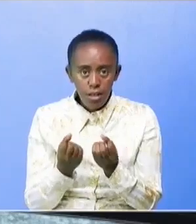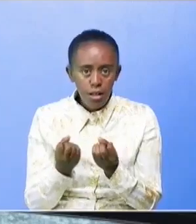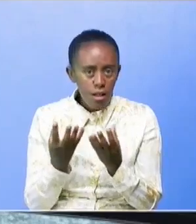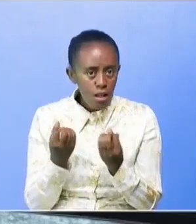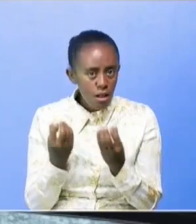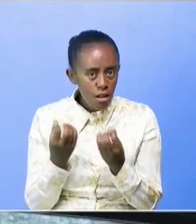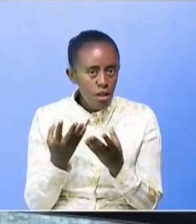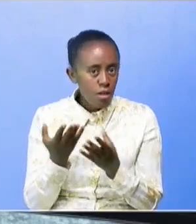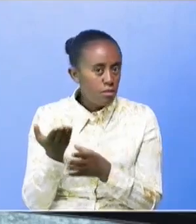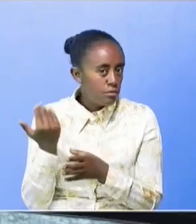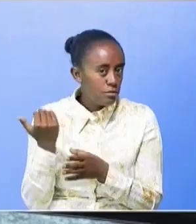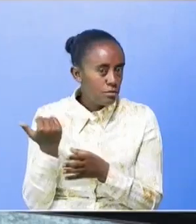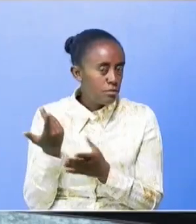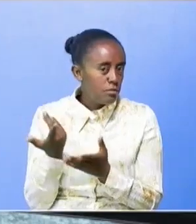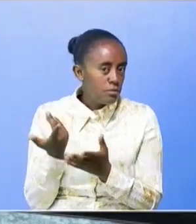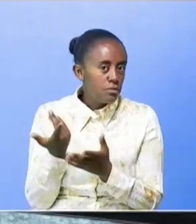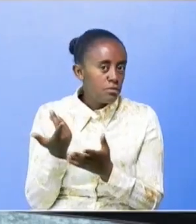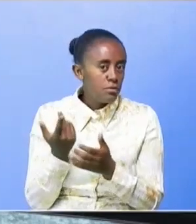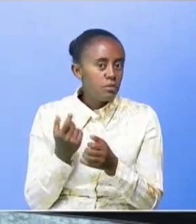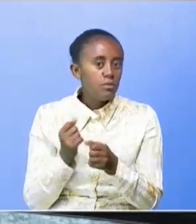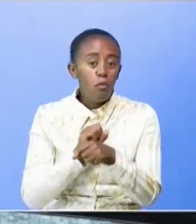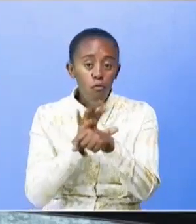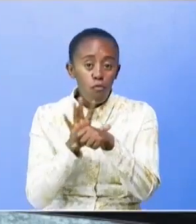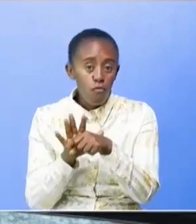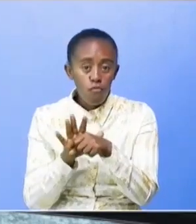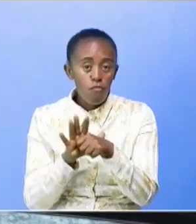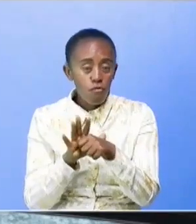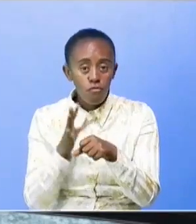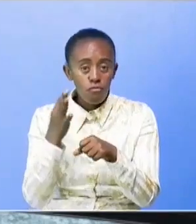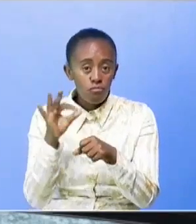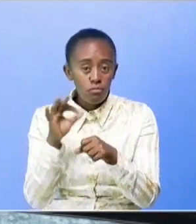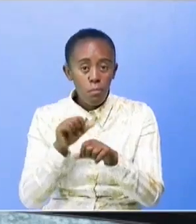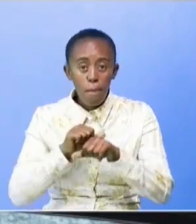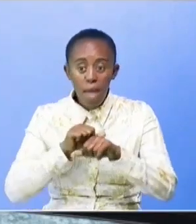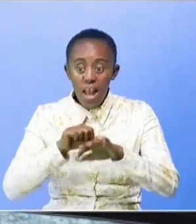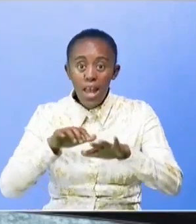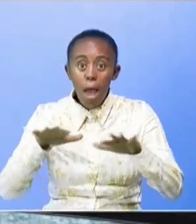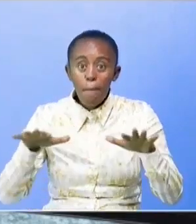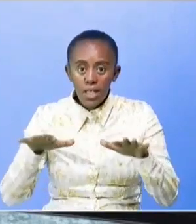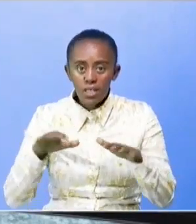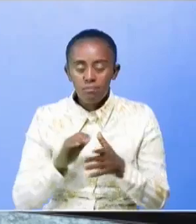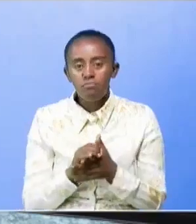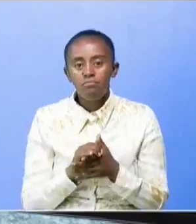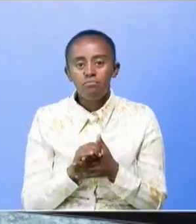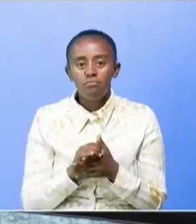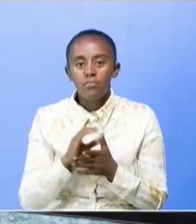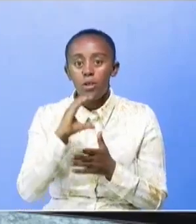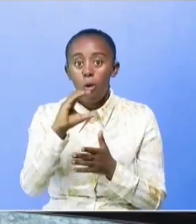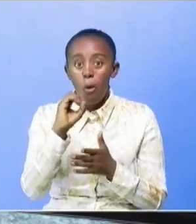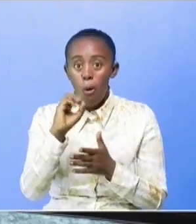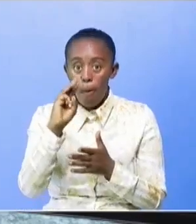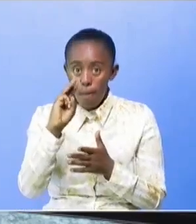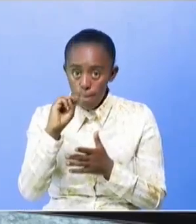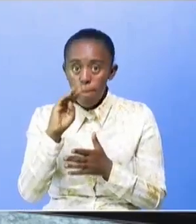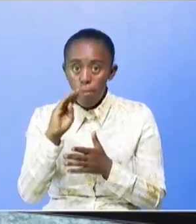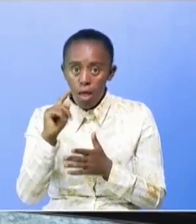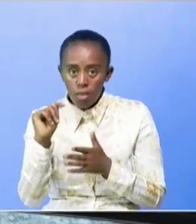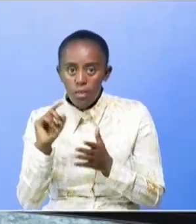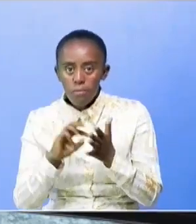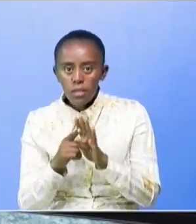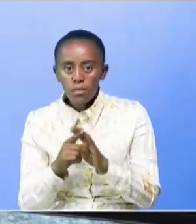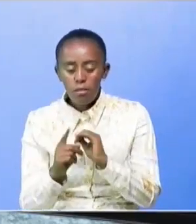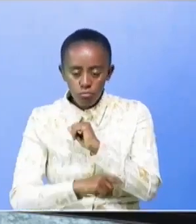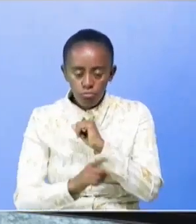lot during the coronavirus pandemic. So combating means what? Taking action